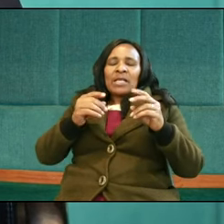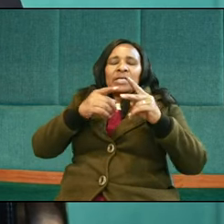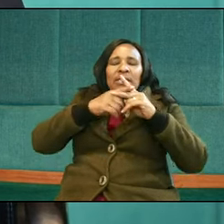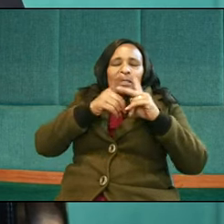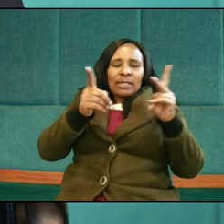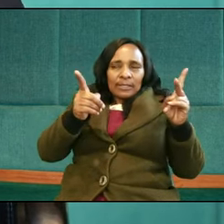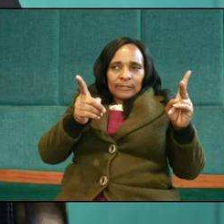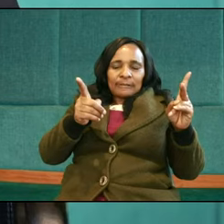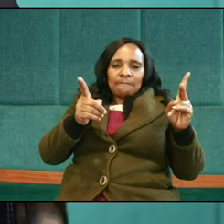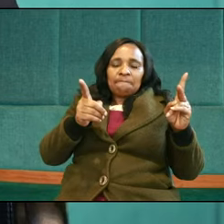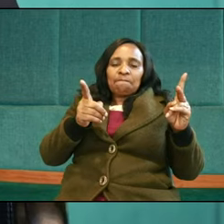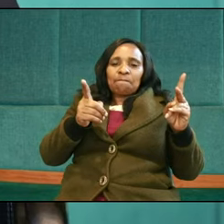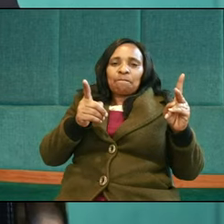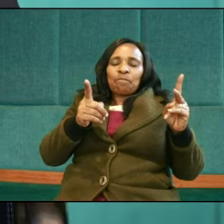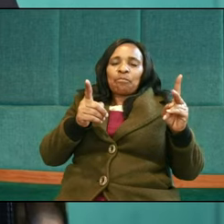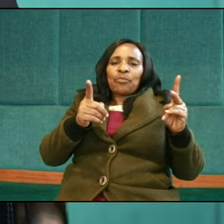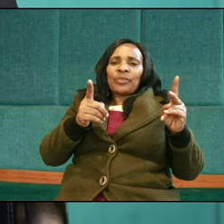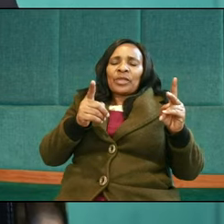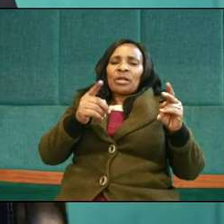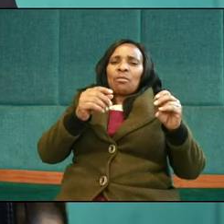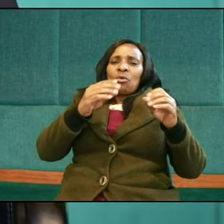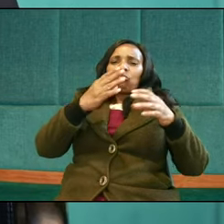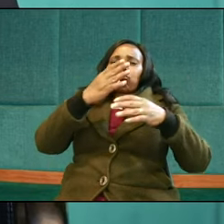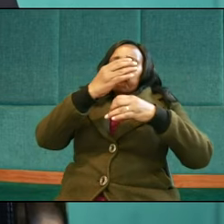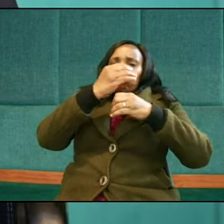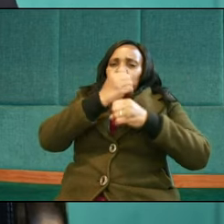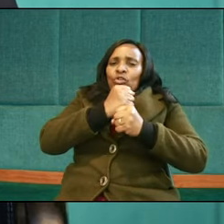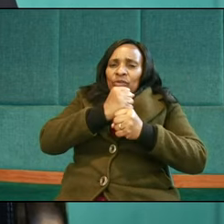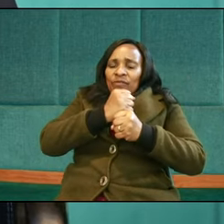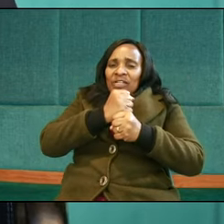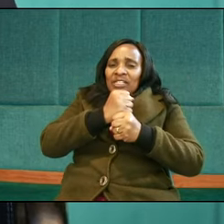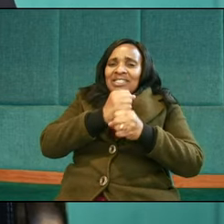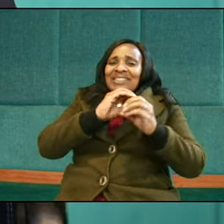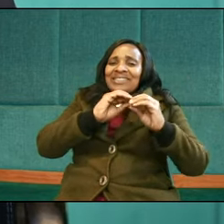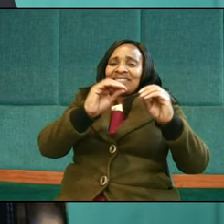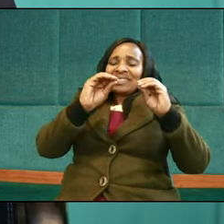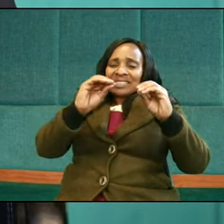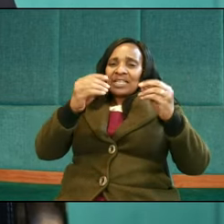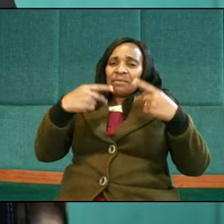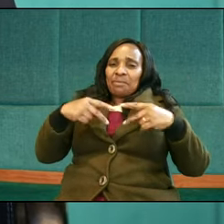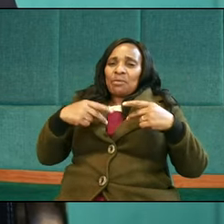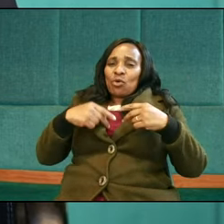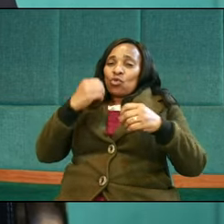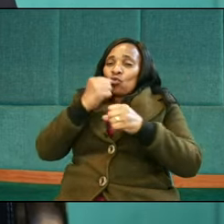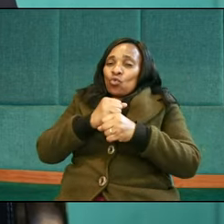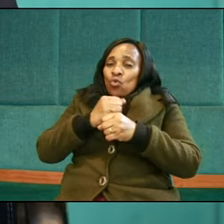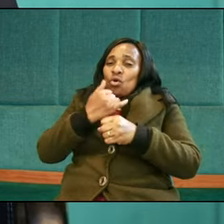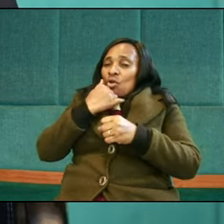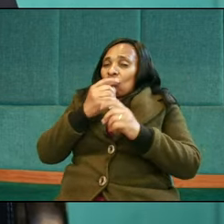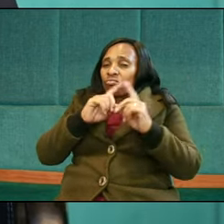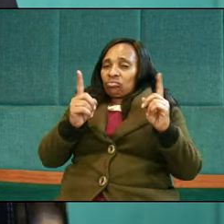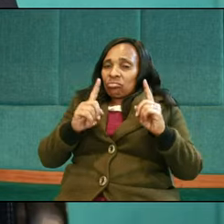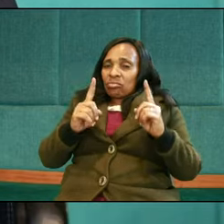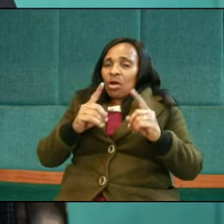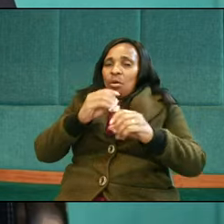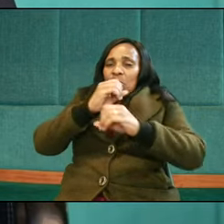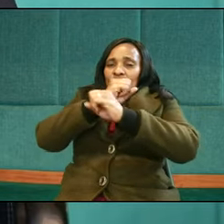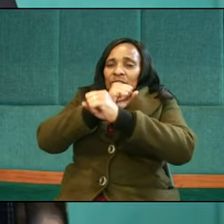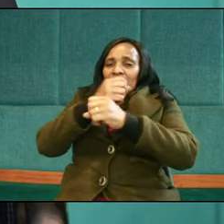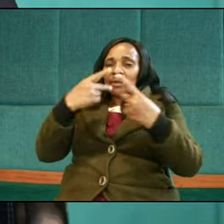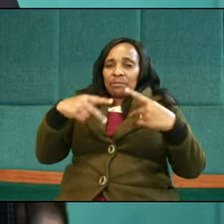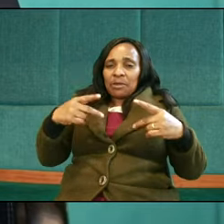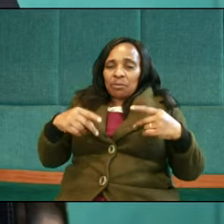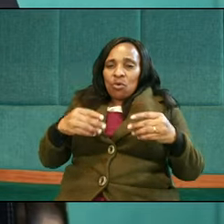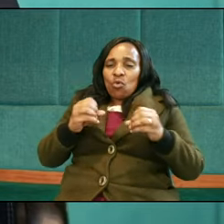by installing teachers of the law, teaching his people not to do the wrong, and by protecting his people from